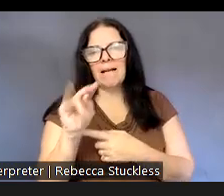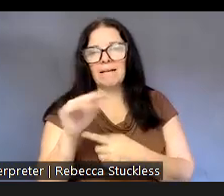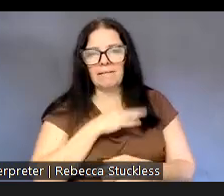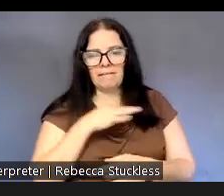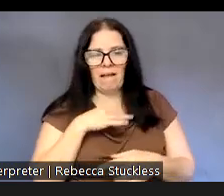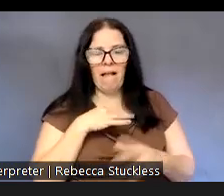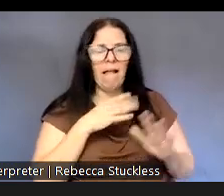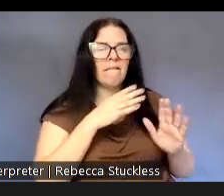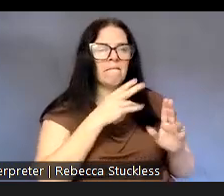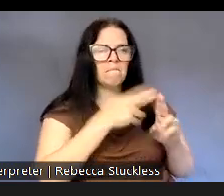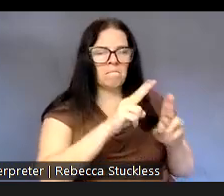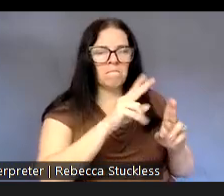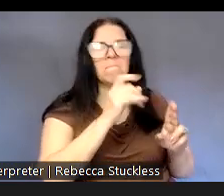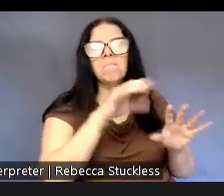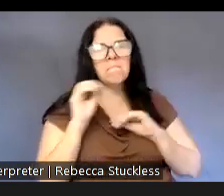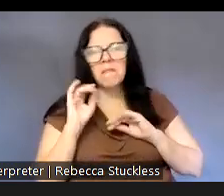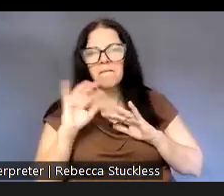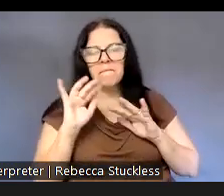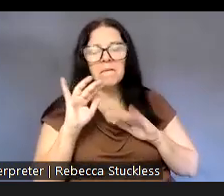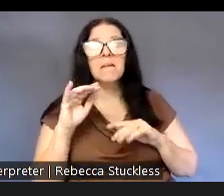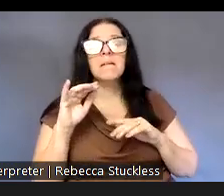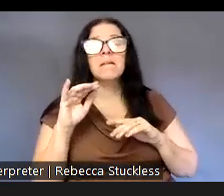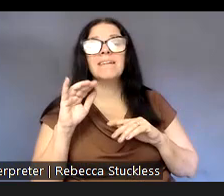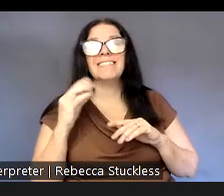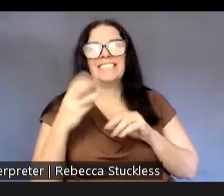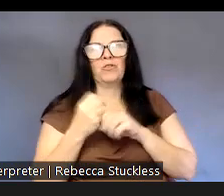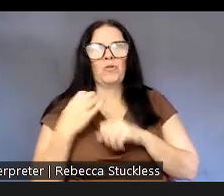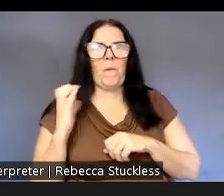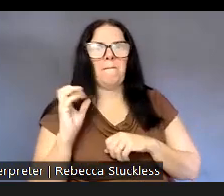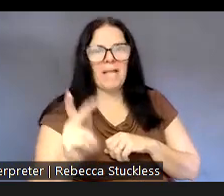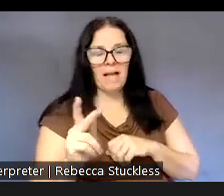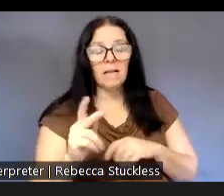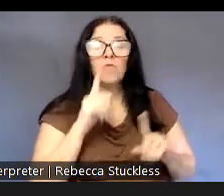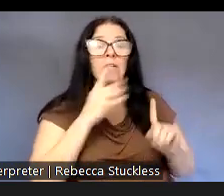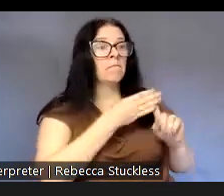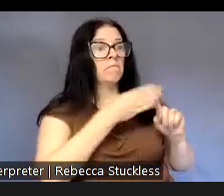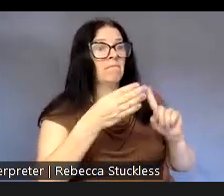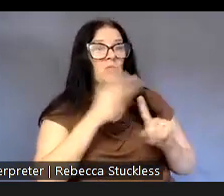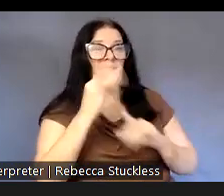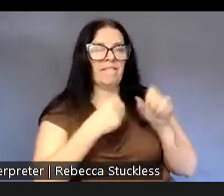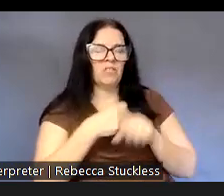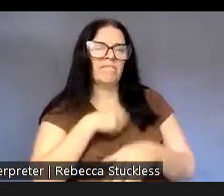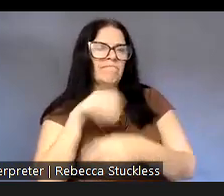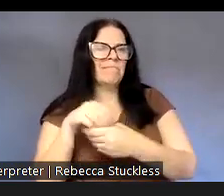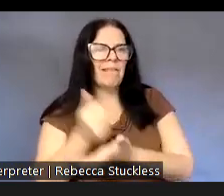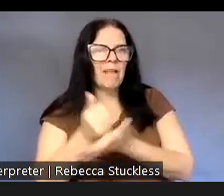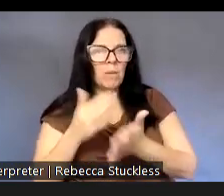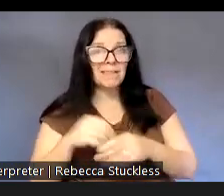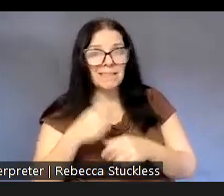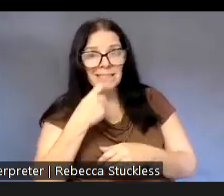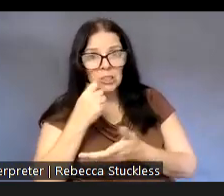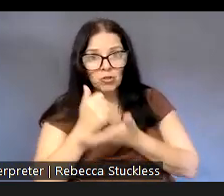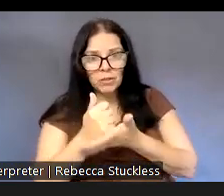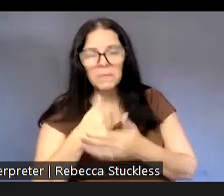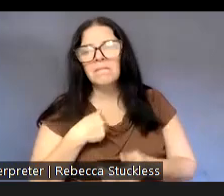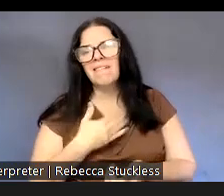past 25 years or so, I've worked as a therapist in addiction treatment. Uh, I'm a